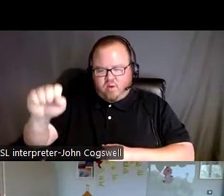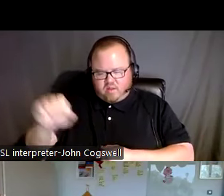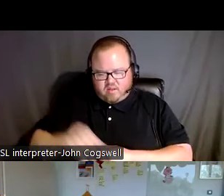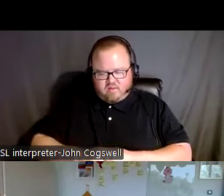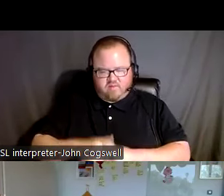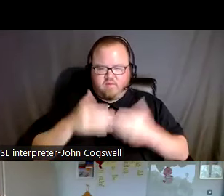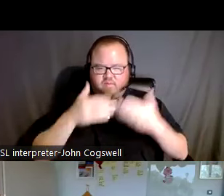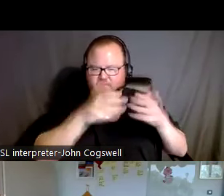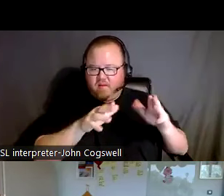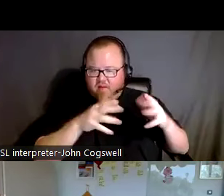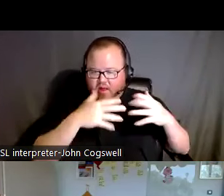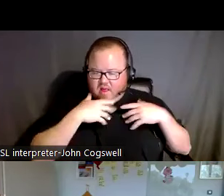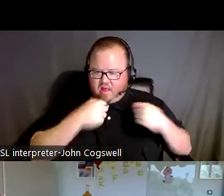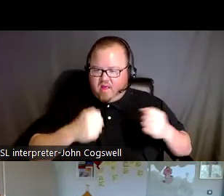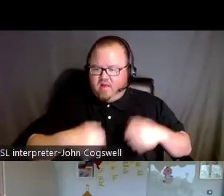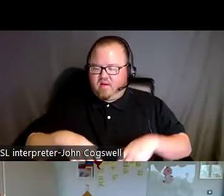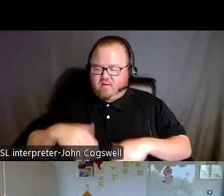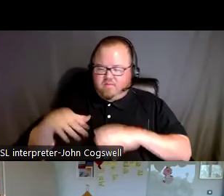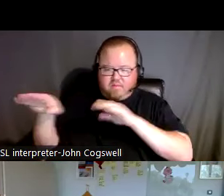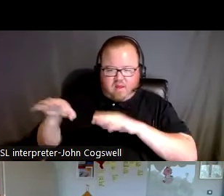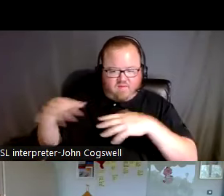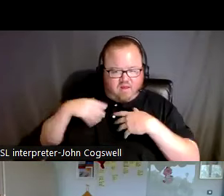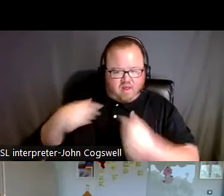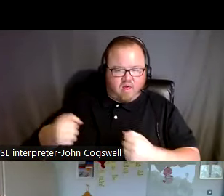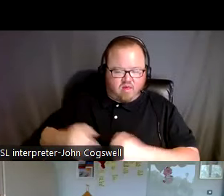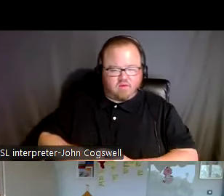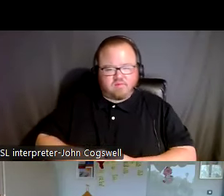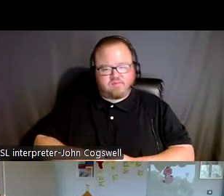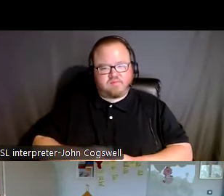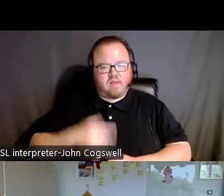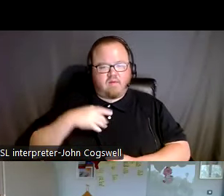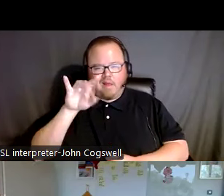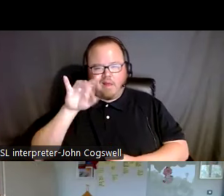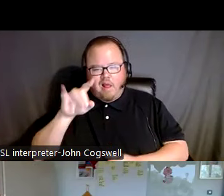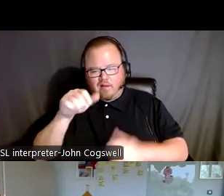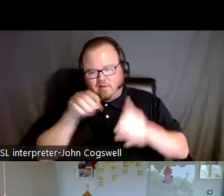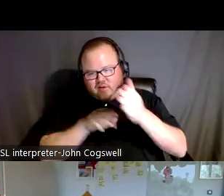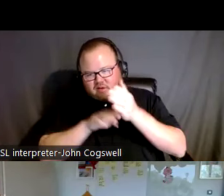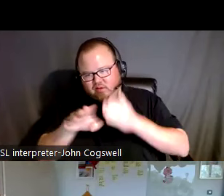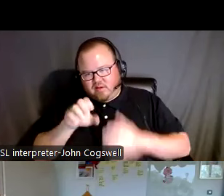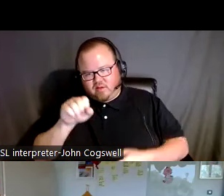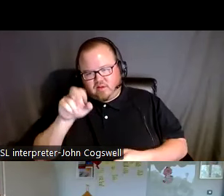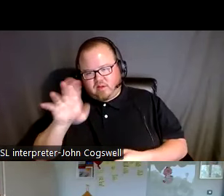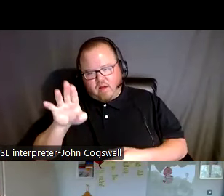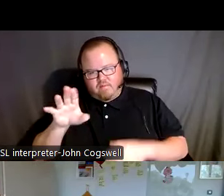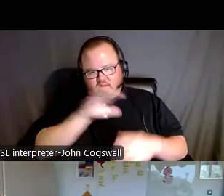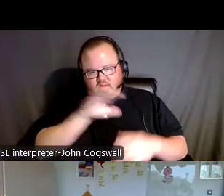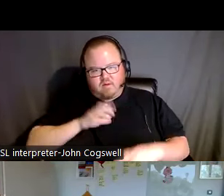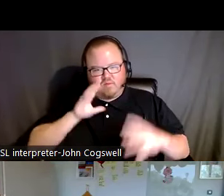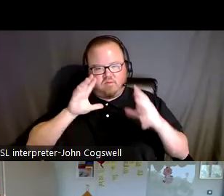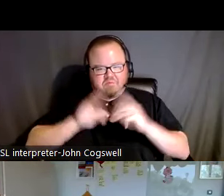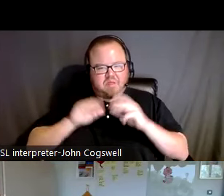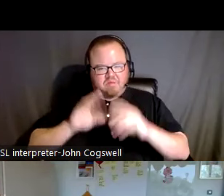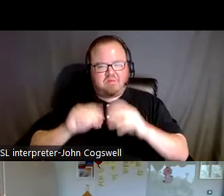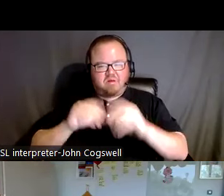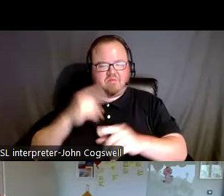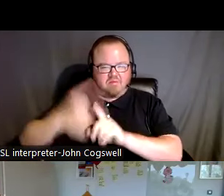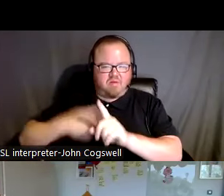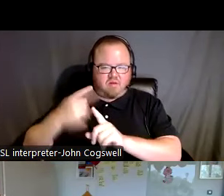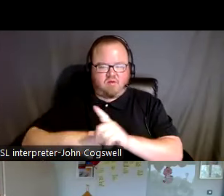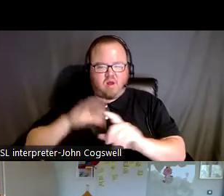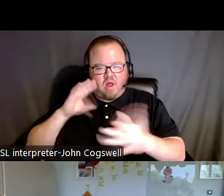departments. Our coalition also consists of 8 subcommittees that meet monthly to help advance our